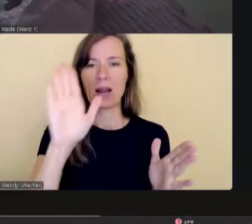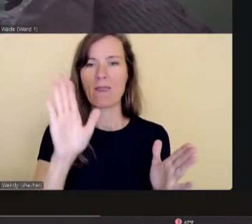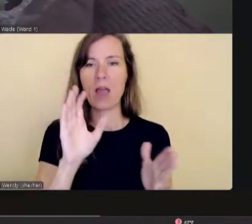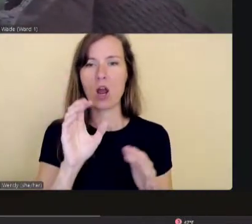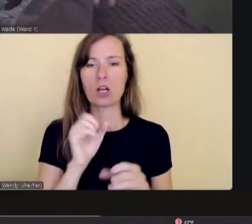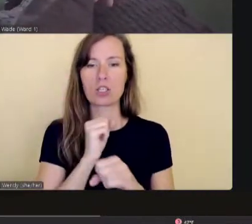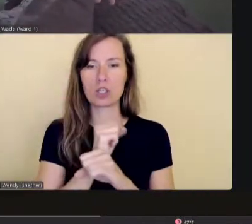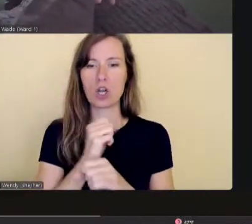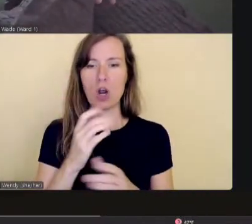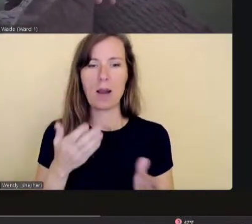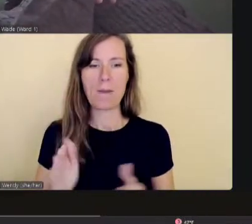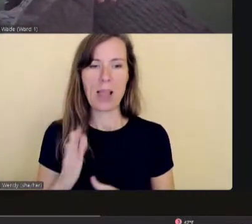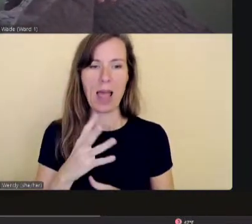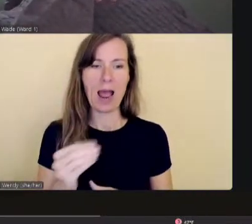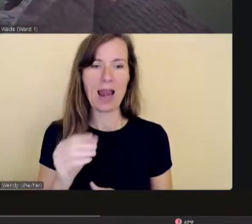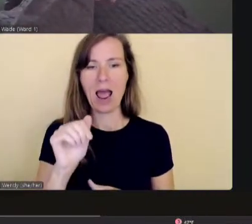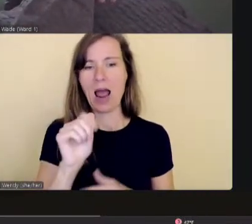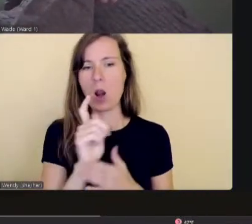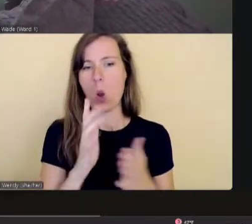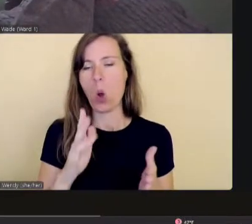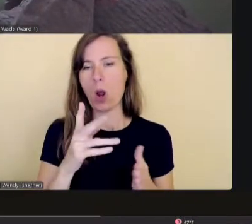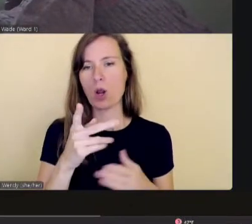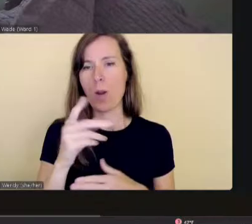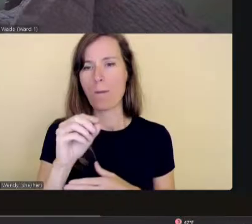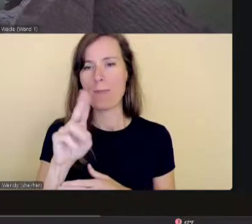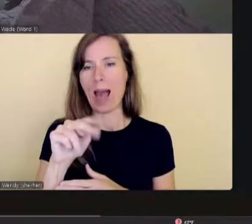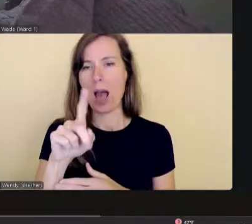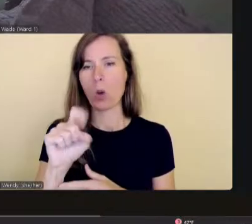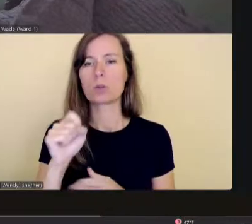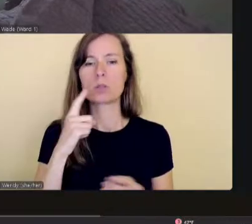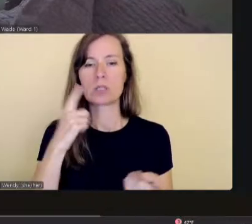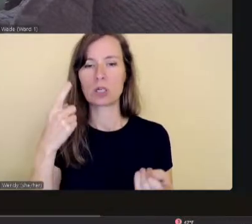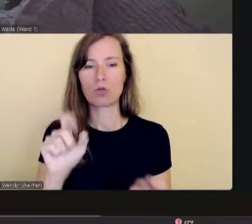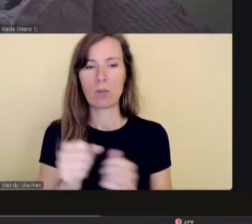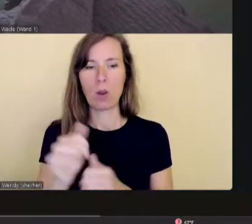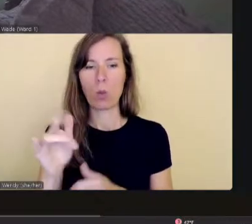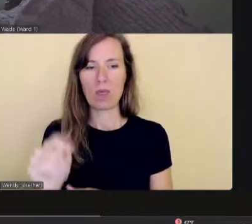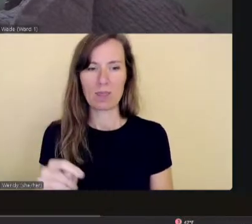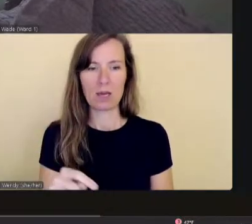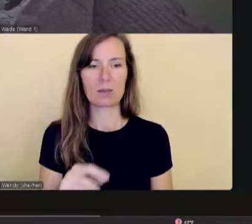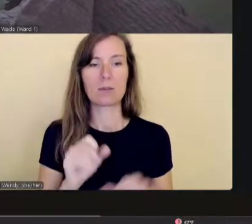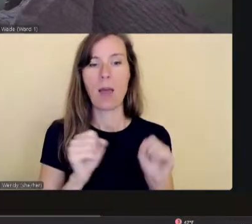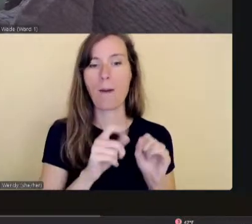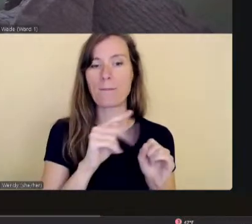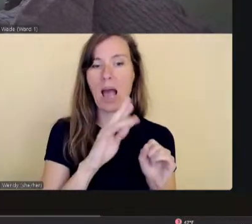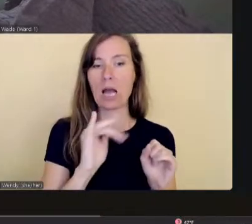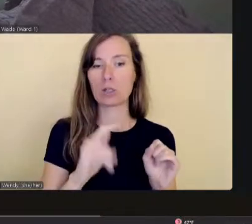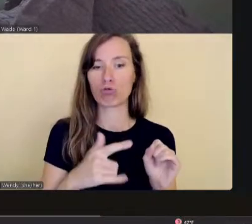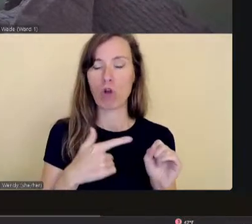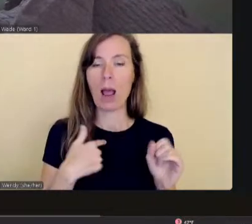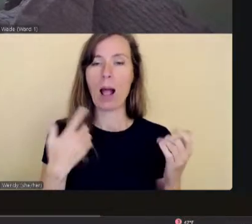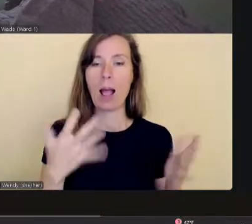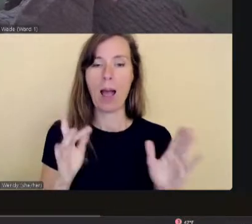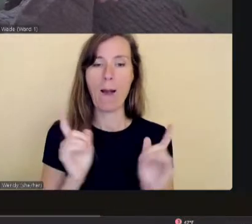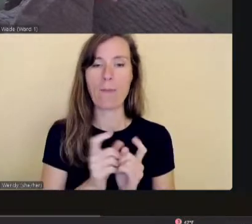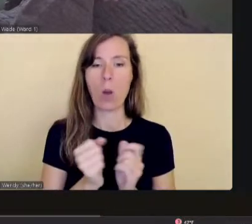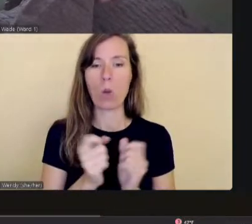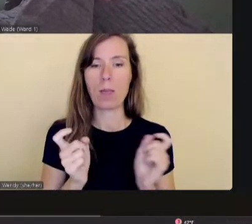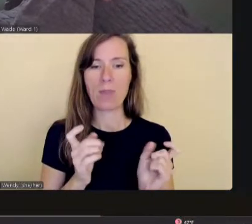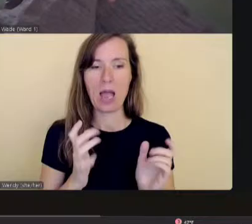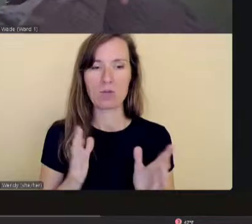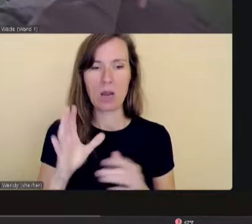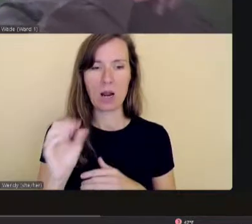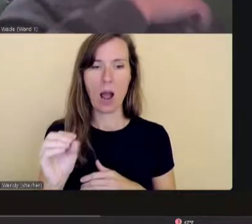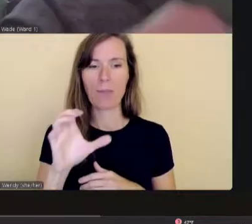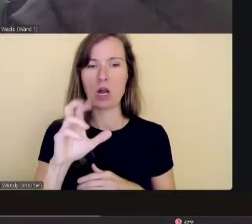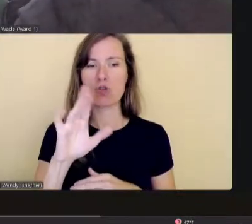Bike trail update. I met with the management company that owns the Craftsman building to discuss special taxing considerations